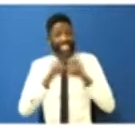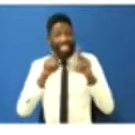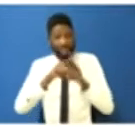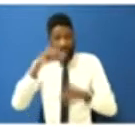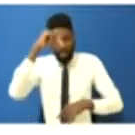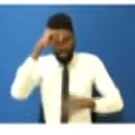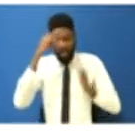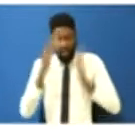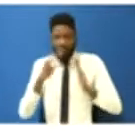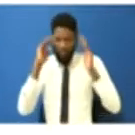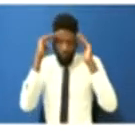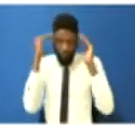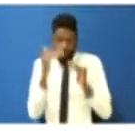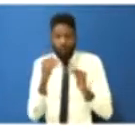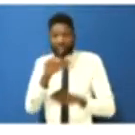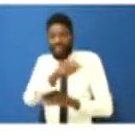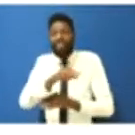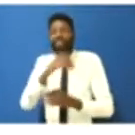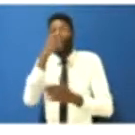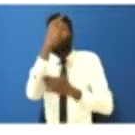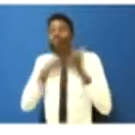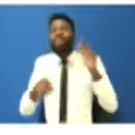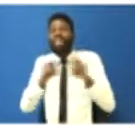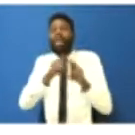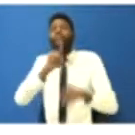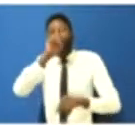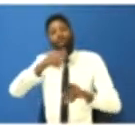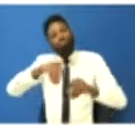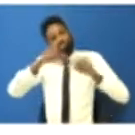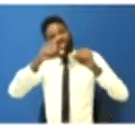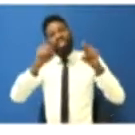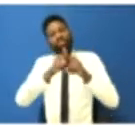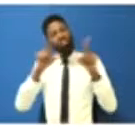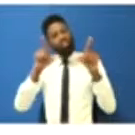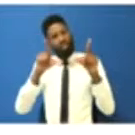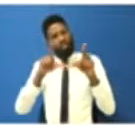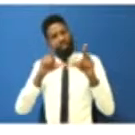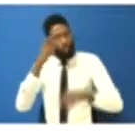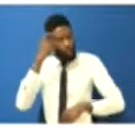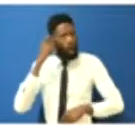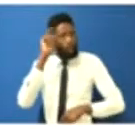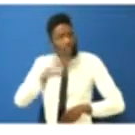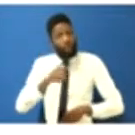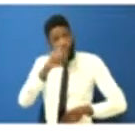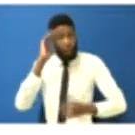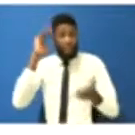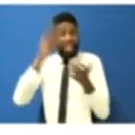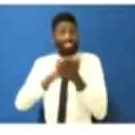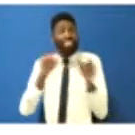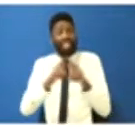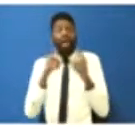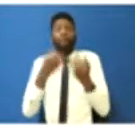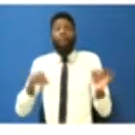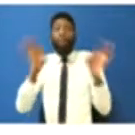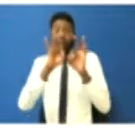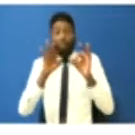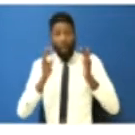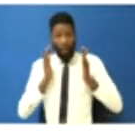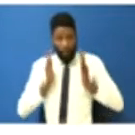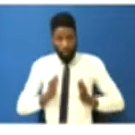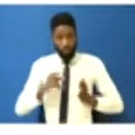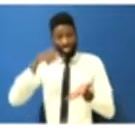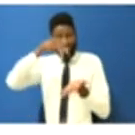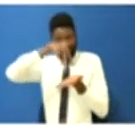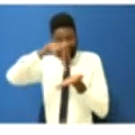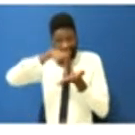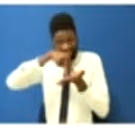competence and the credentials yes do you believe that it is important for someone running for governor to have